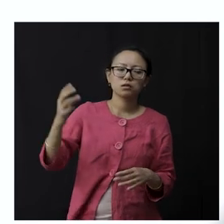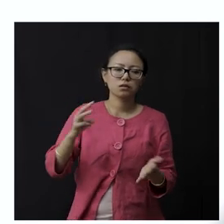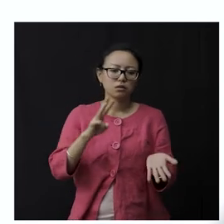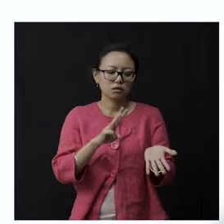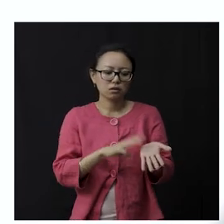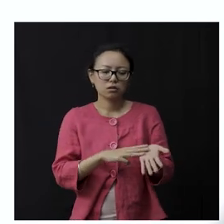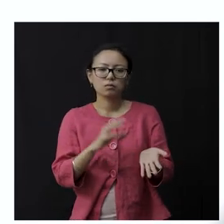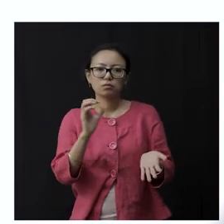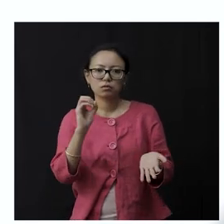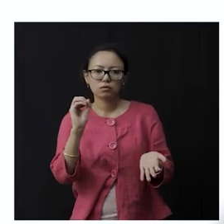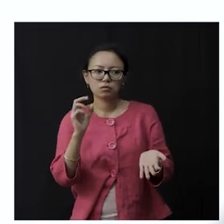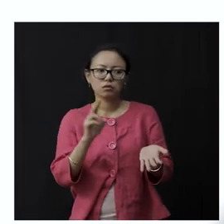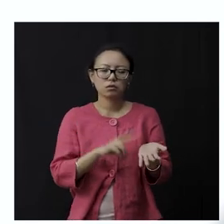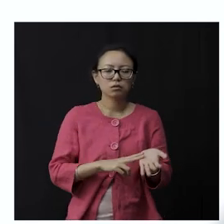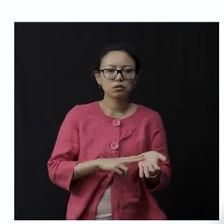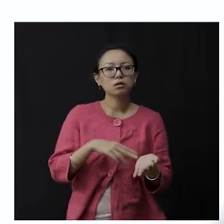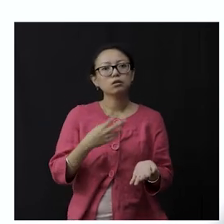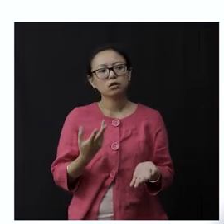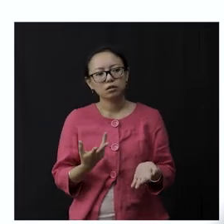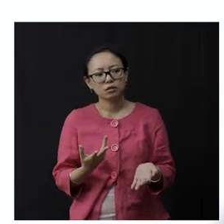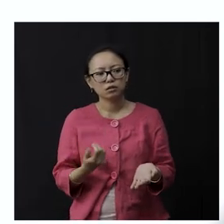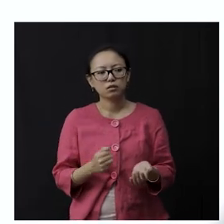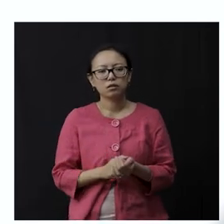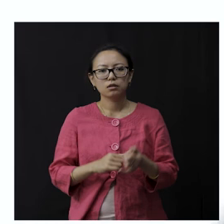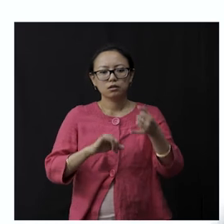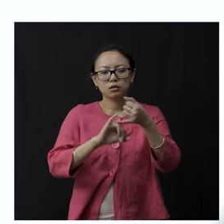moon. Yes, we see the moon and